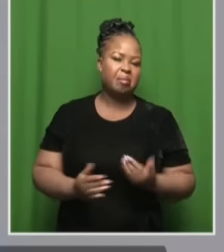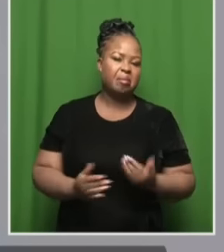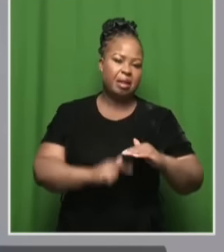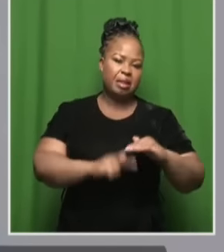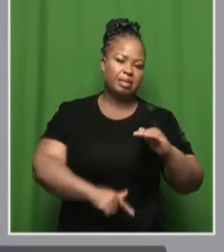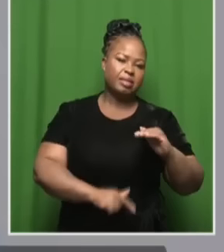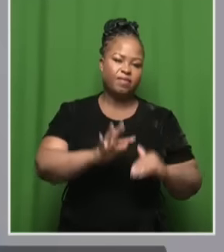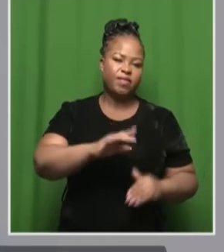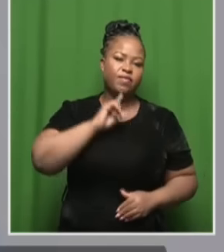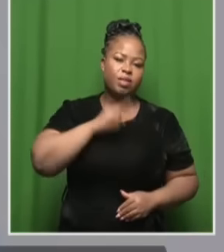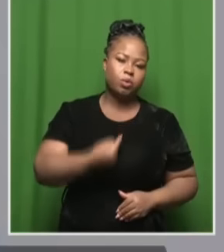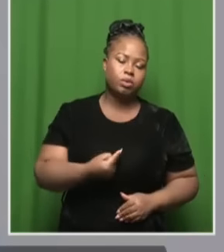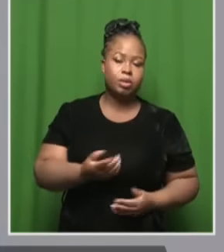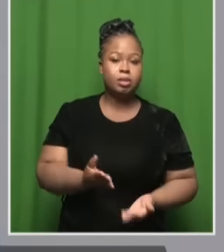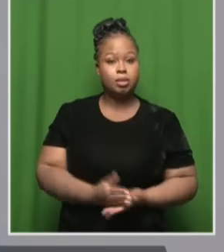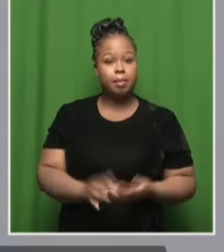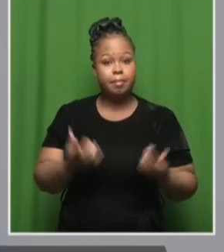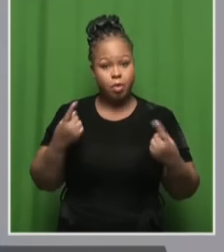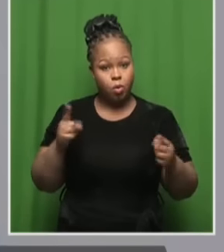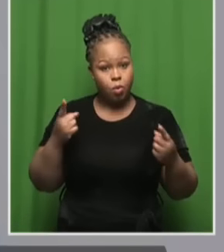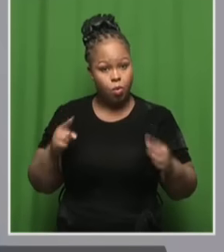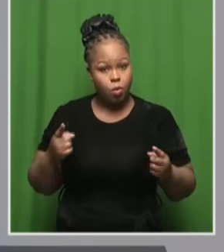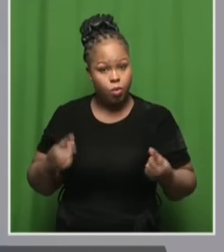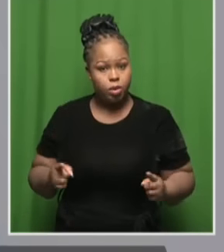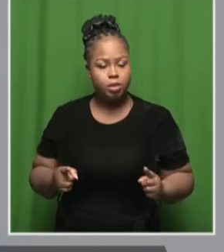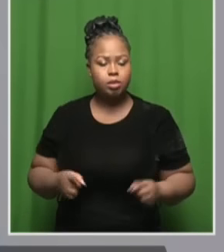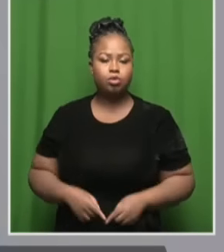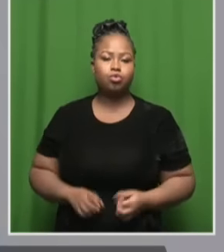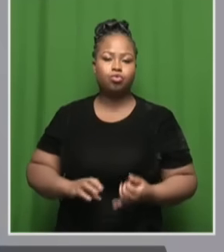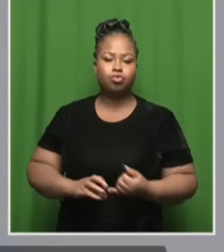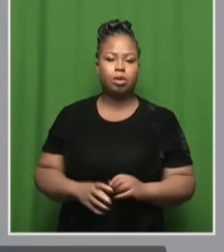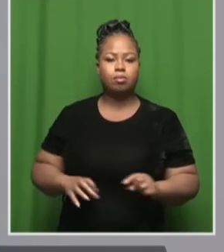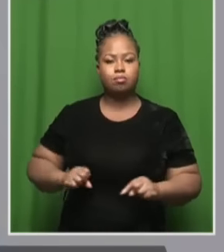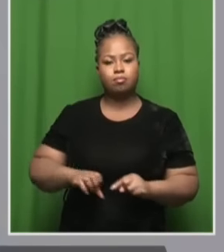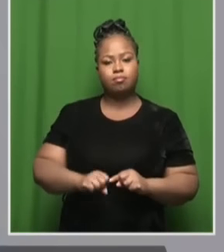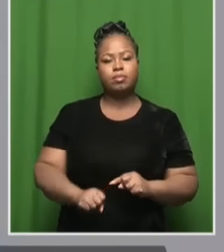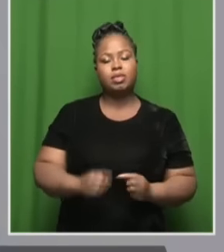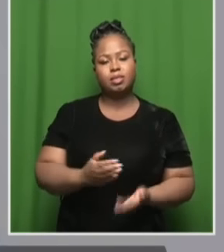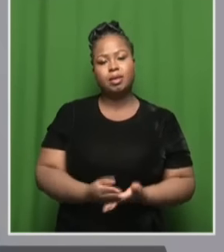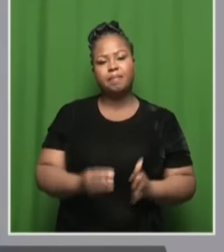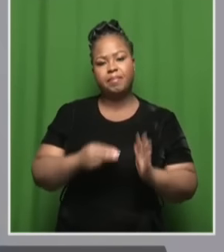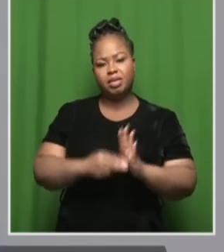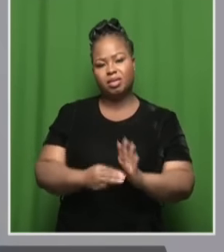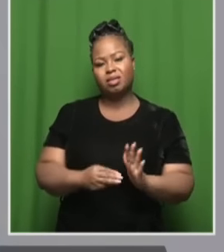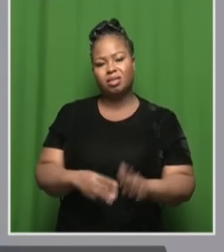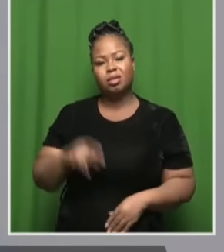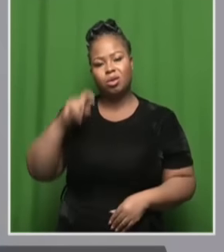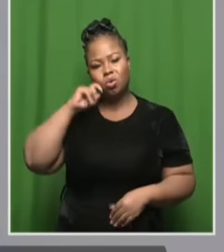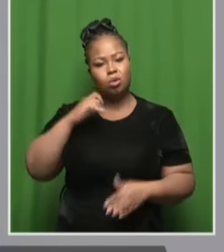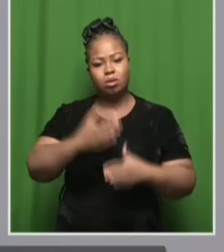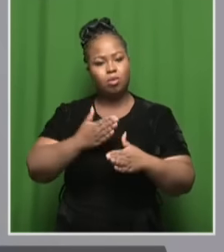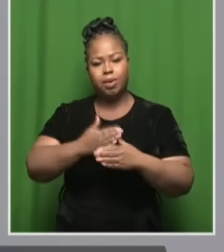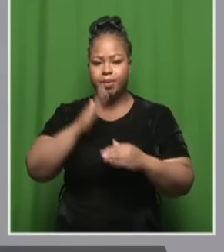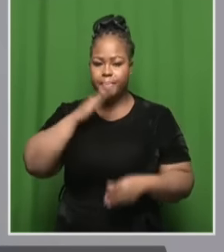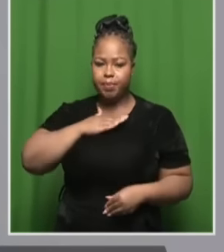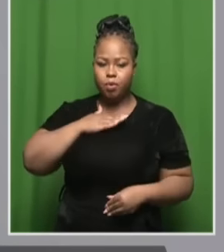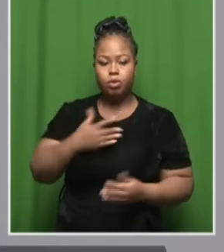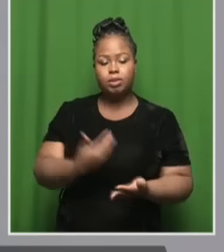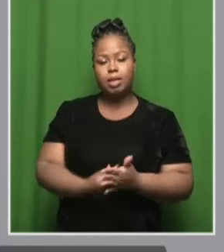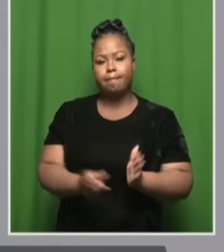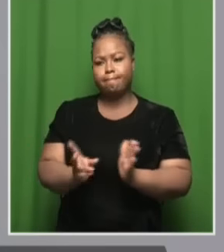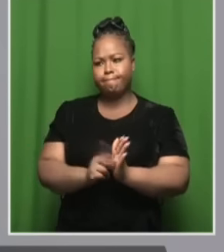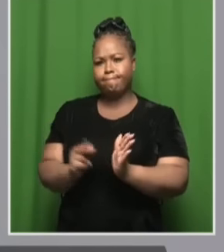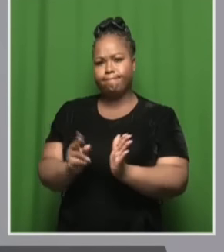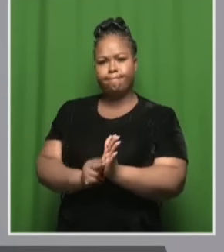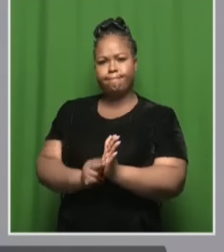and some are actually conducting audits in order to pick up the meters that are not vending or those that may be duplicates on the